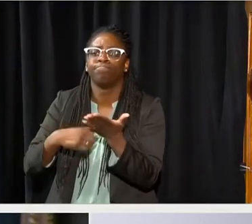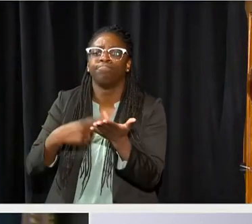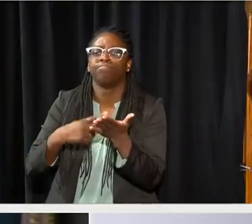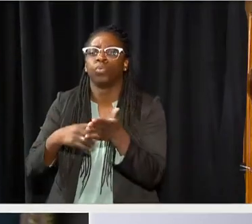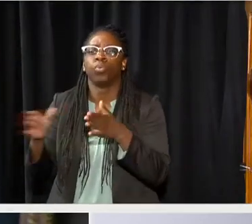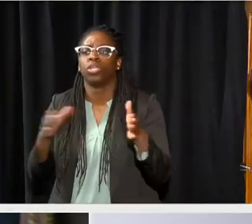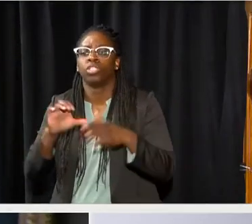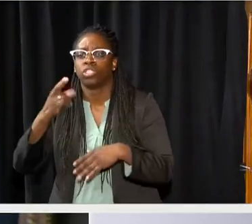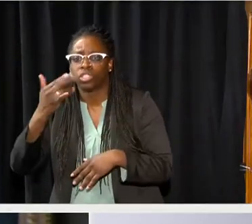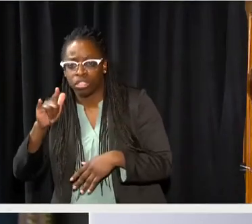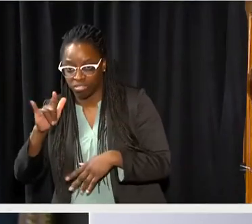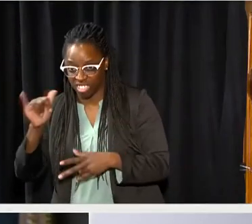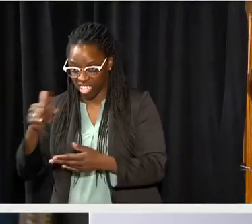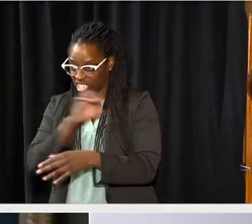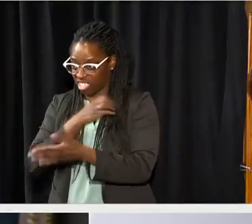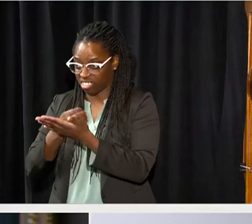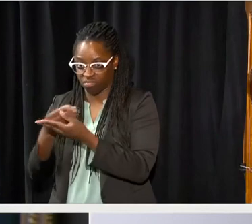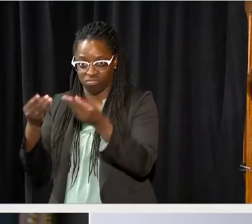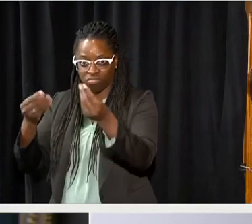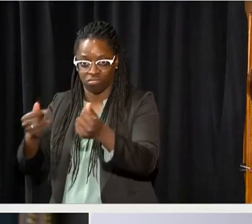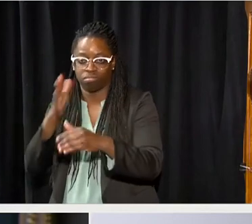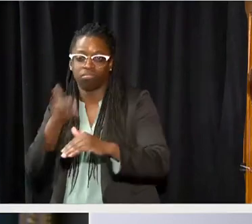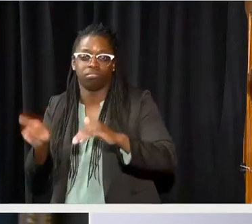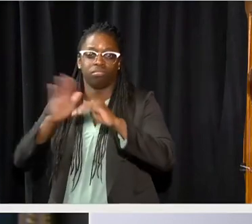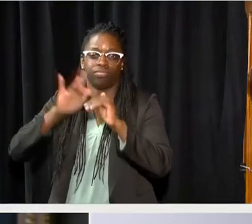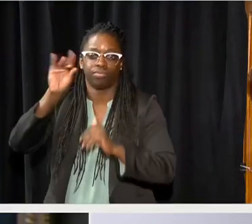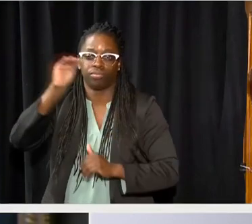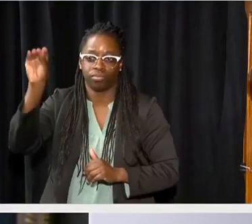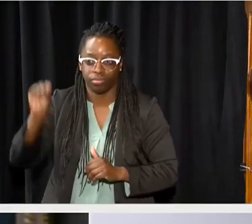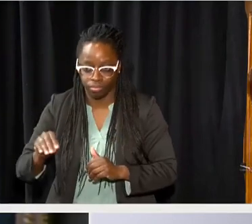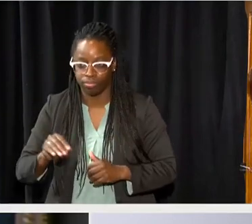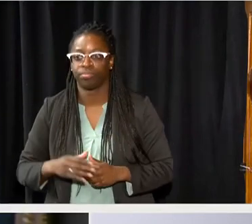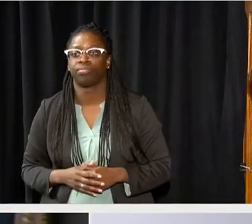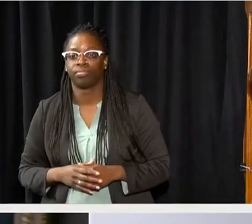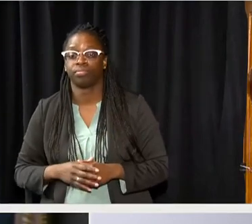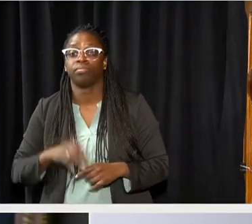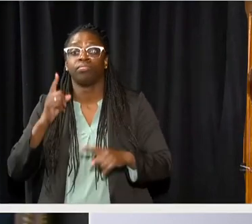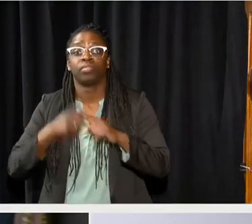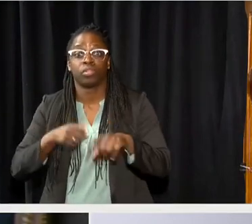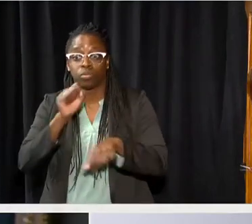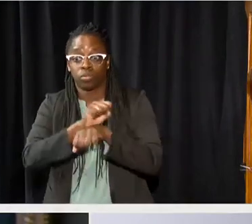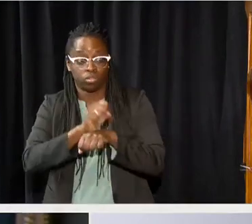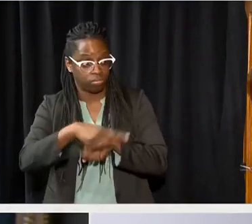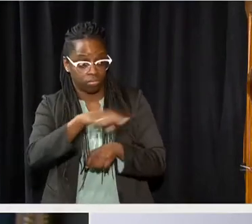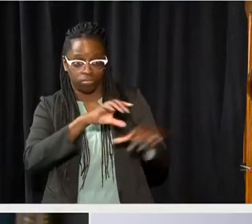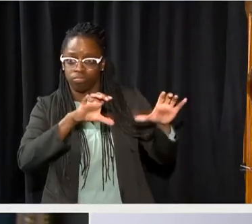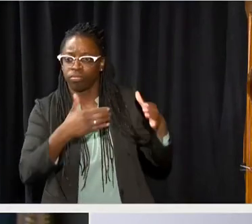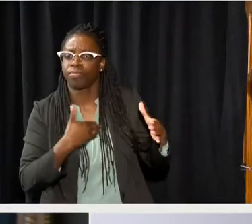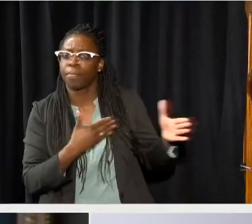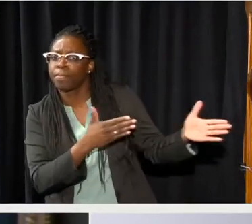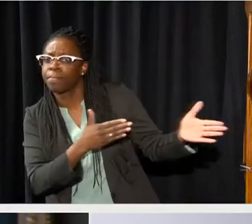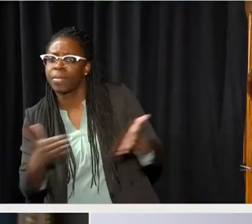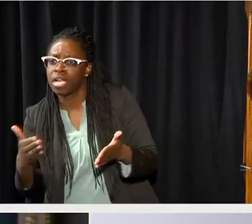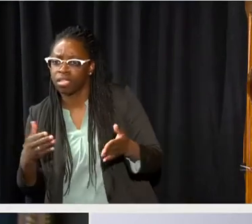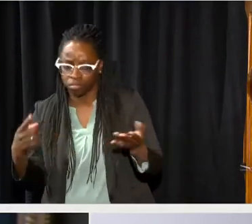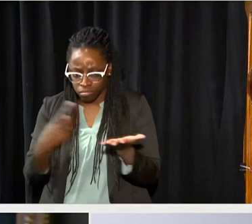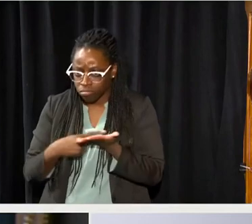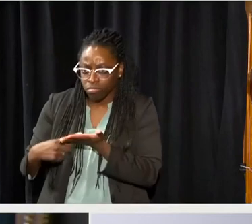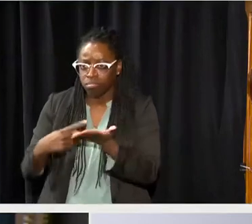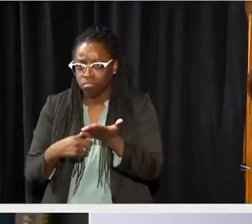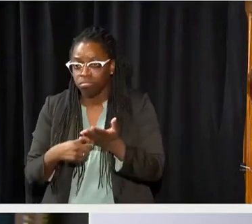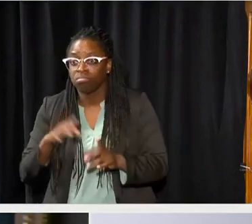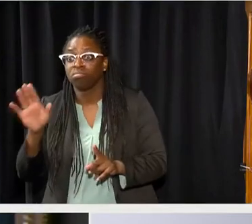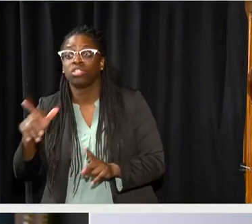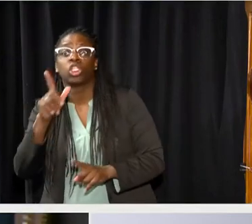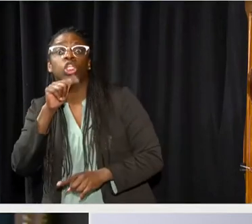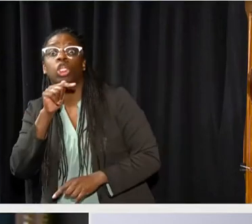of our energy needs. And importantly, we're going to develop a workforce plan, because the heroes of this revolution will be